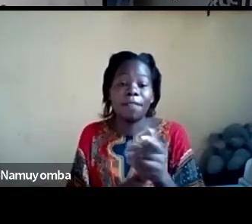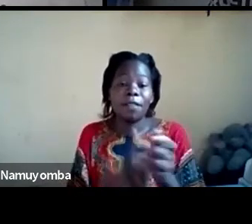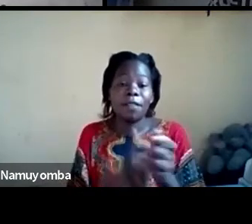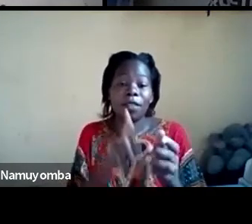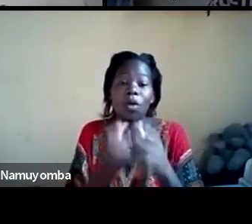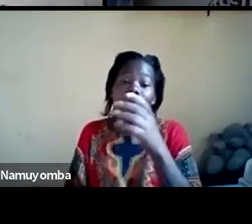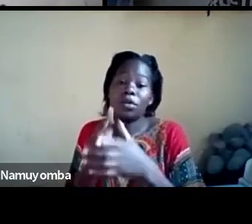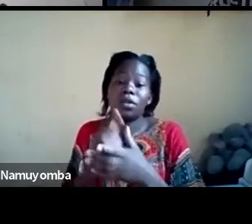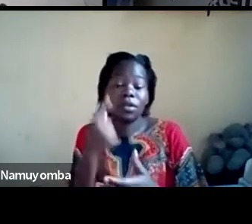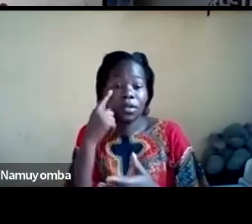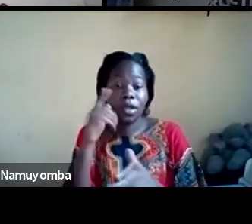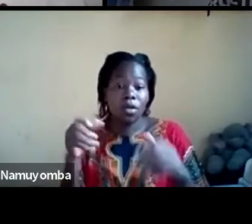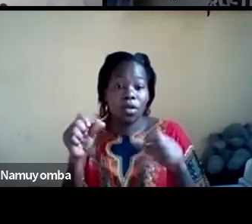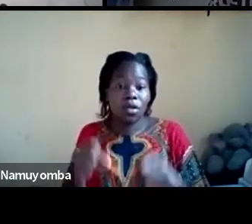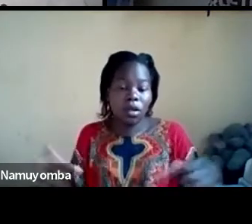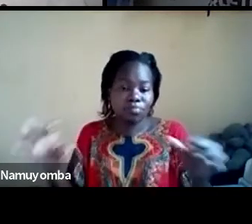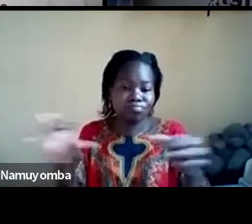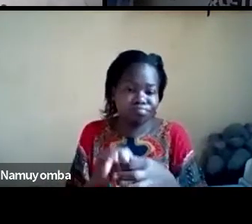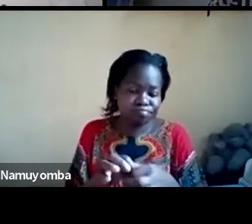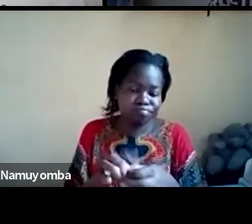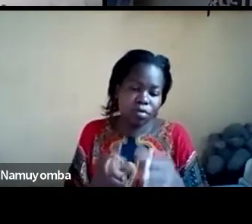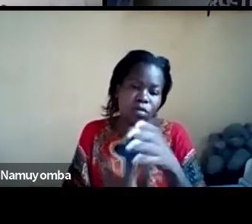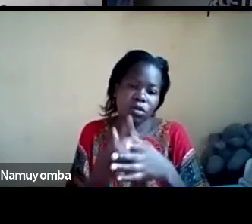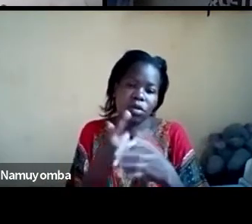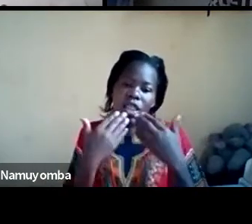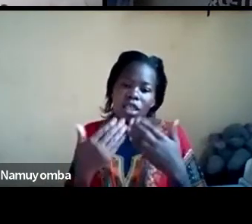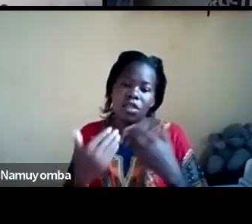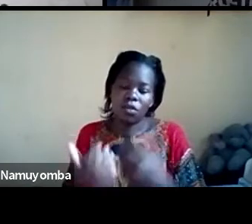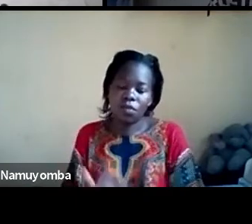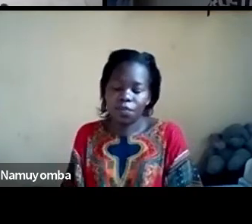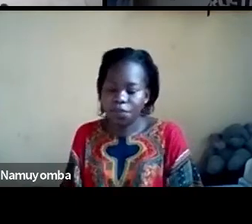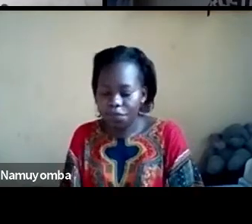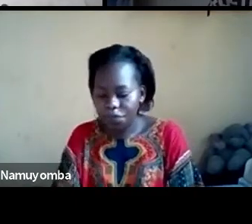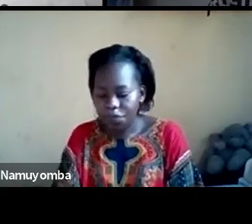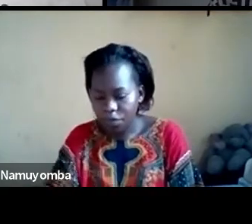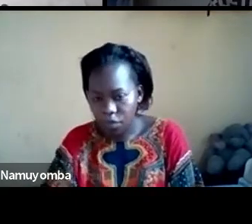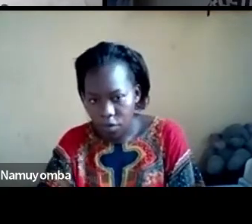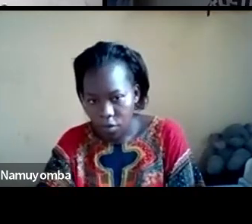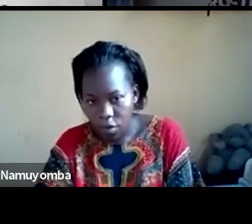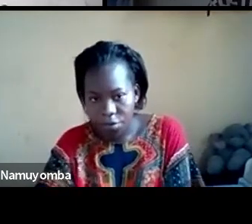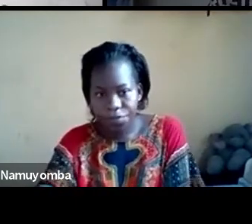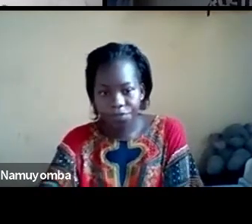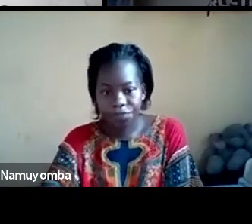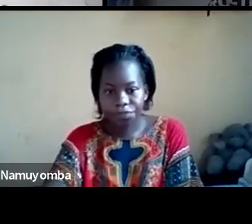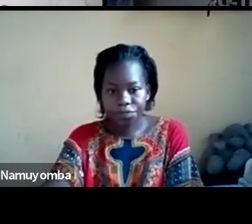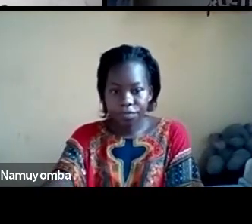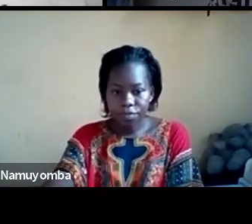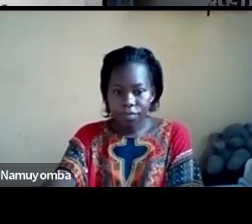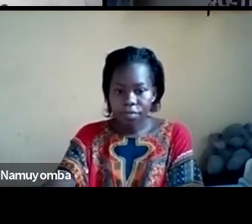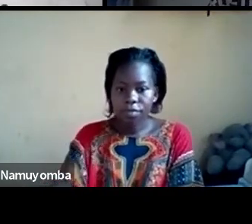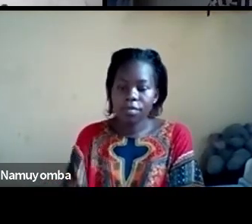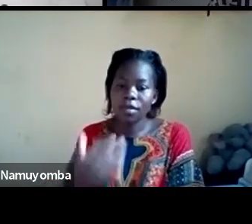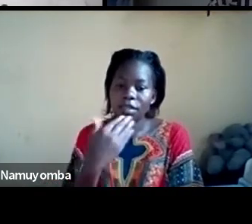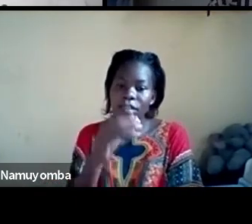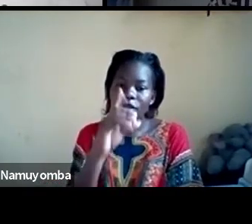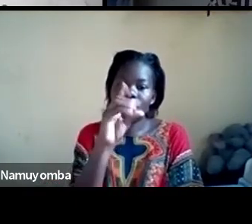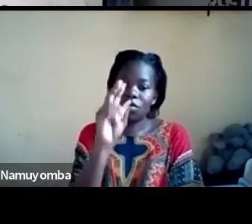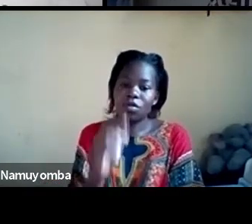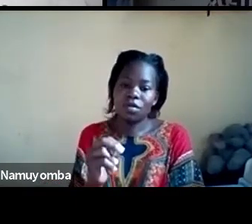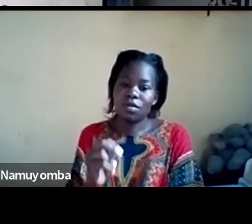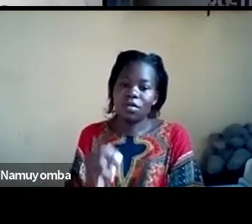into them. Thank you very much. Thank you very much, Don. I had mentioned before that I was very privileged to